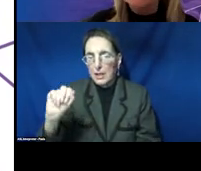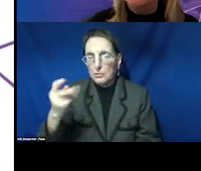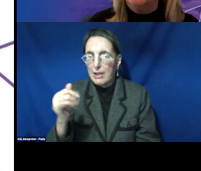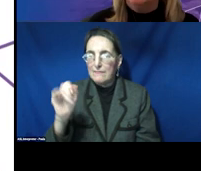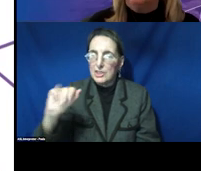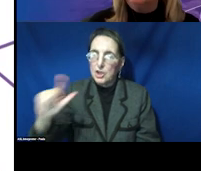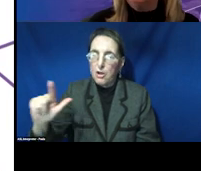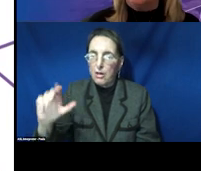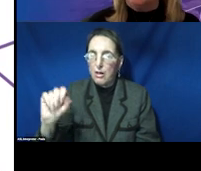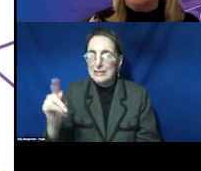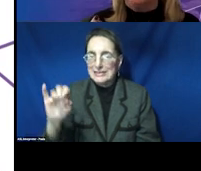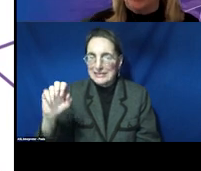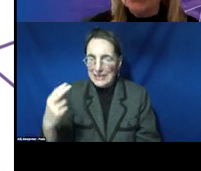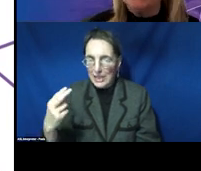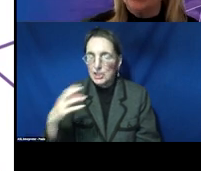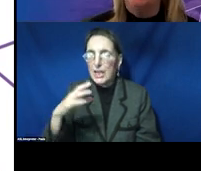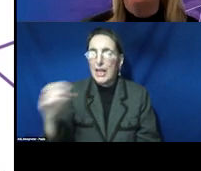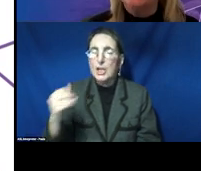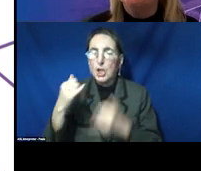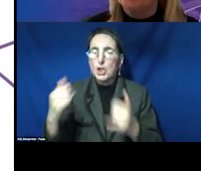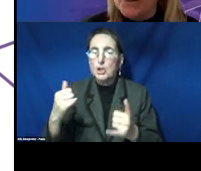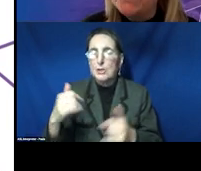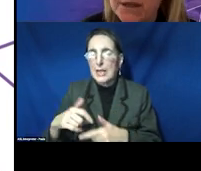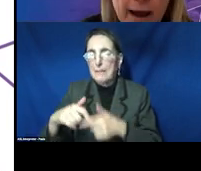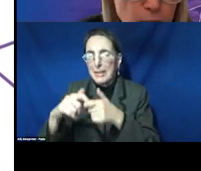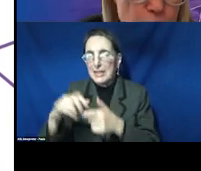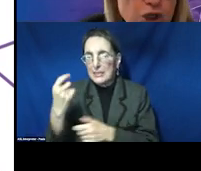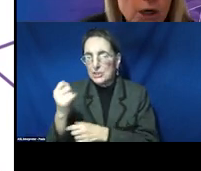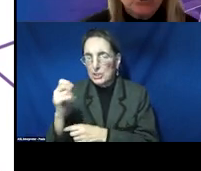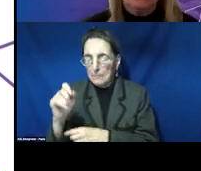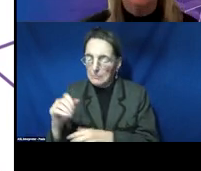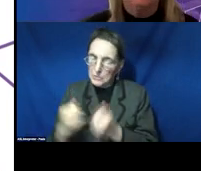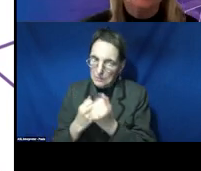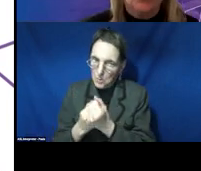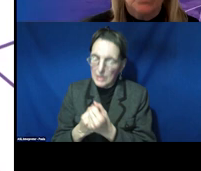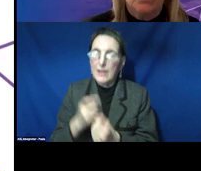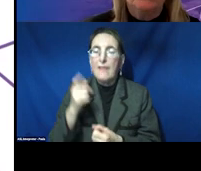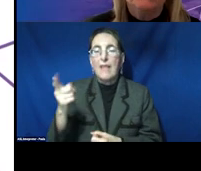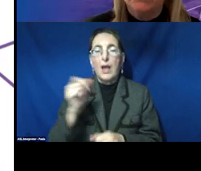Well, this working group that was established